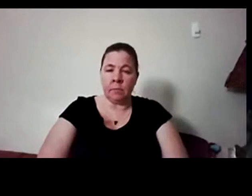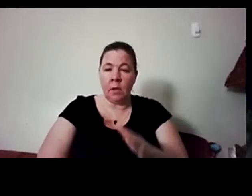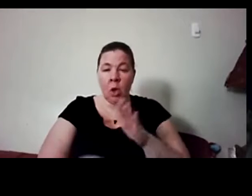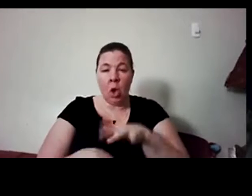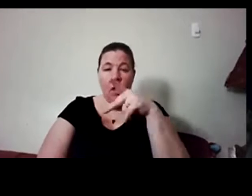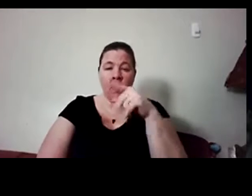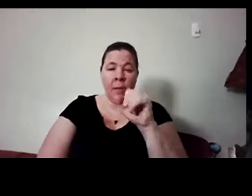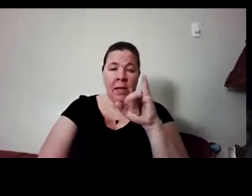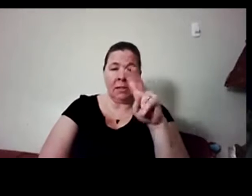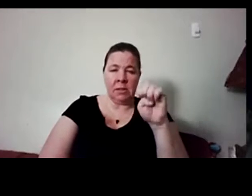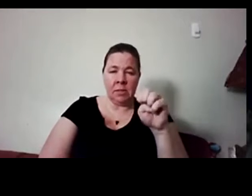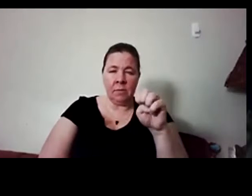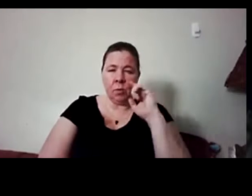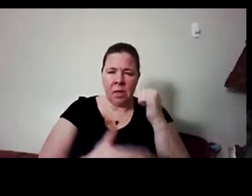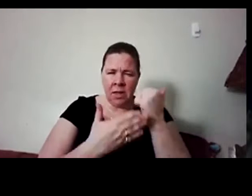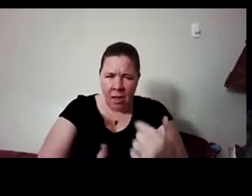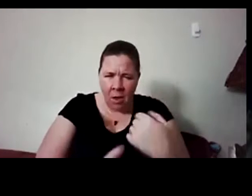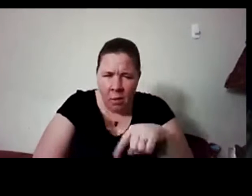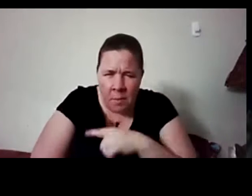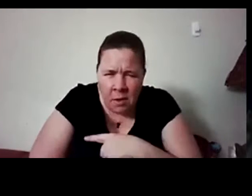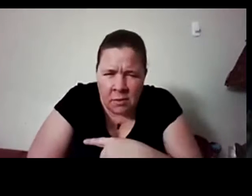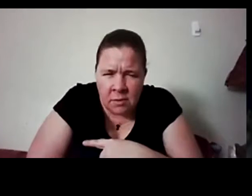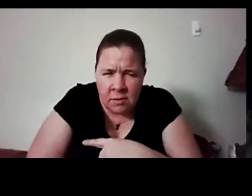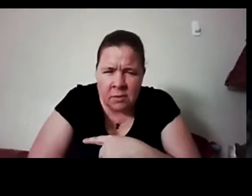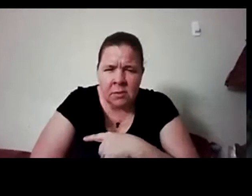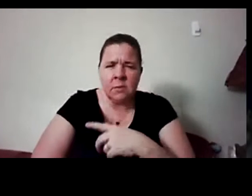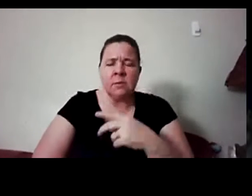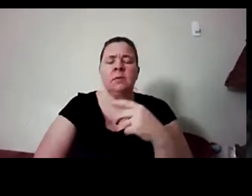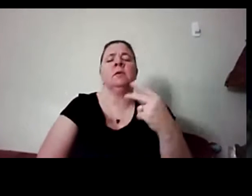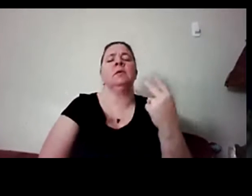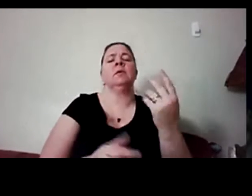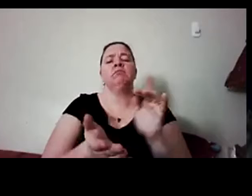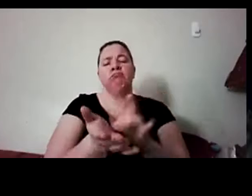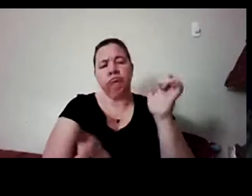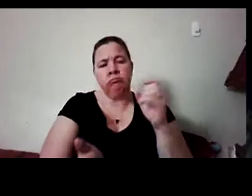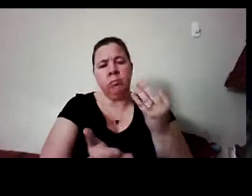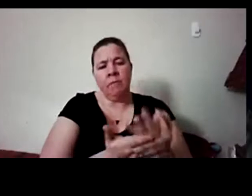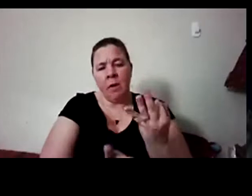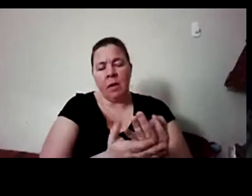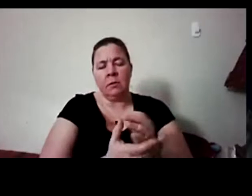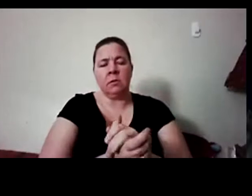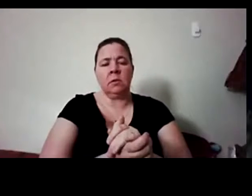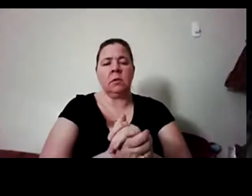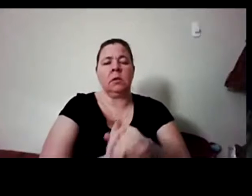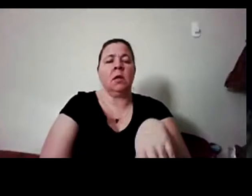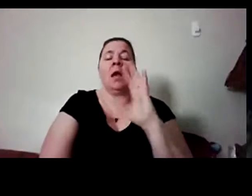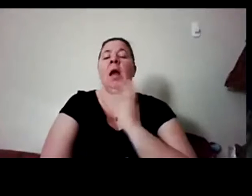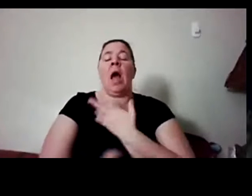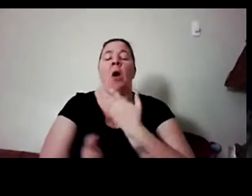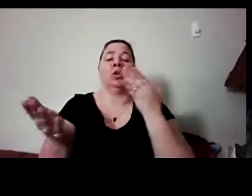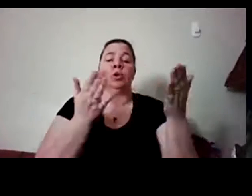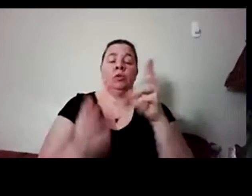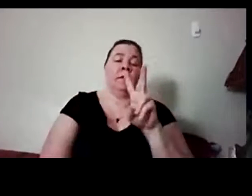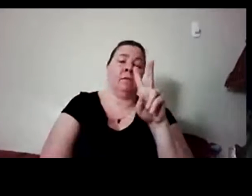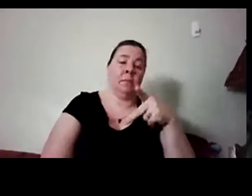Onpassive is going to help us monetize. Let's talk about another service, Virtual Private Network, VPN